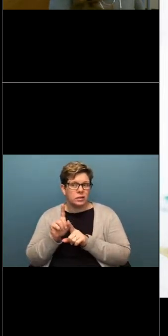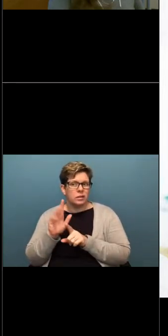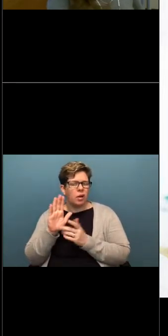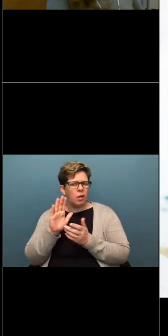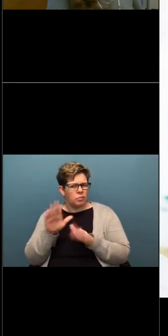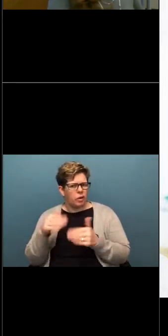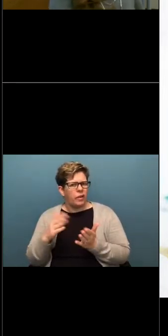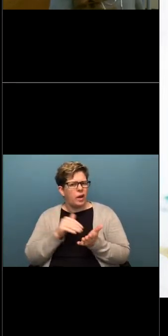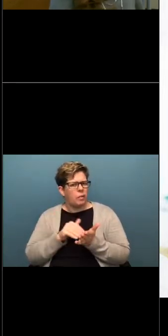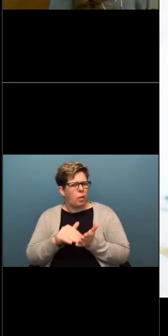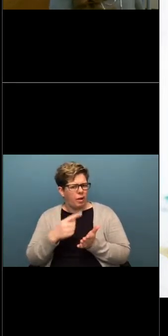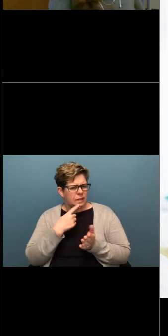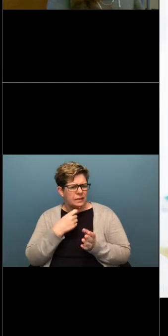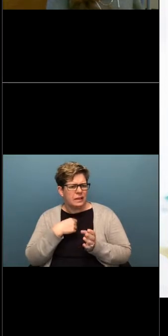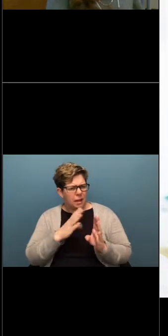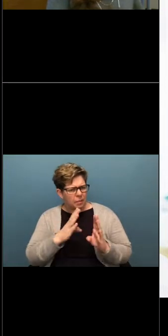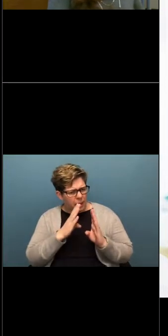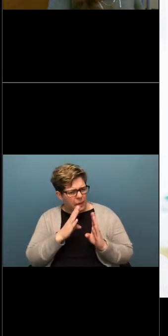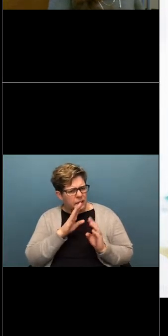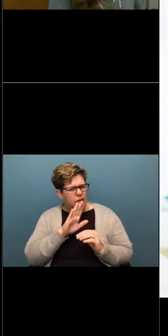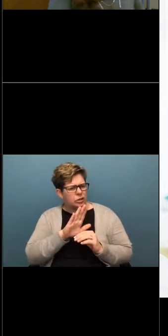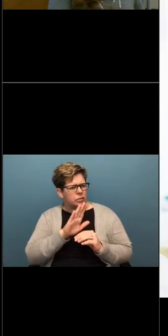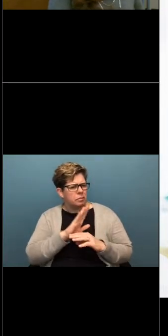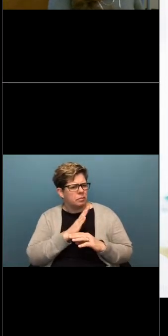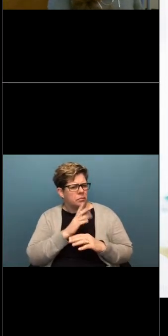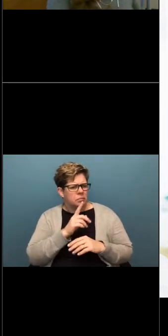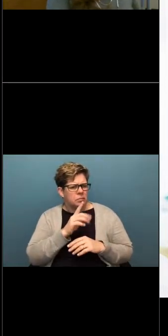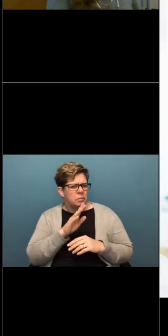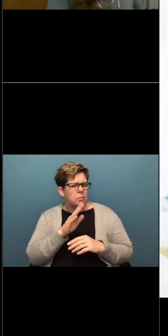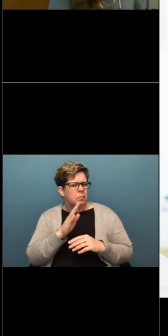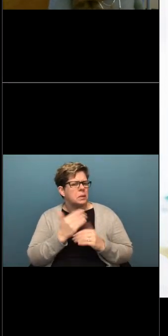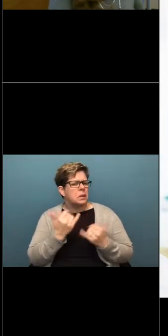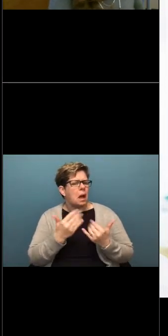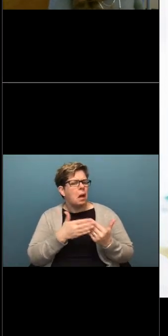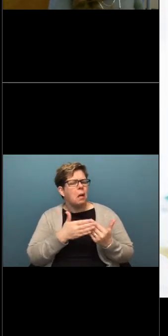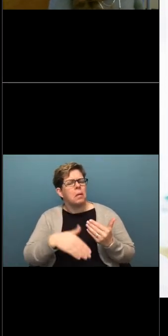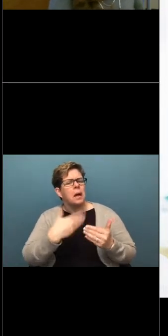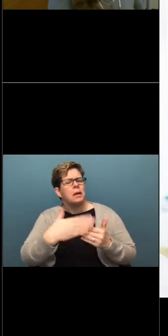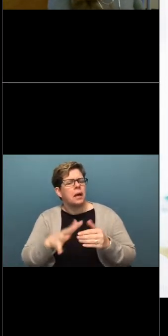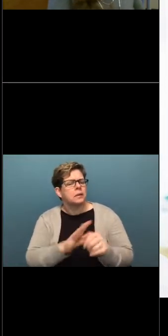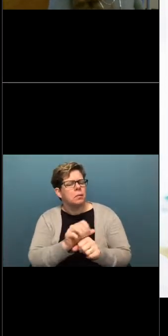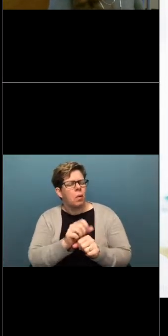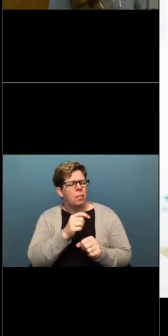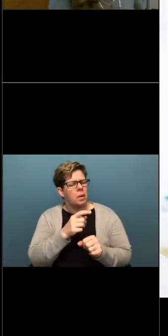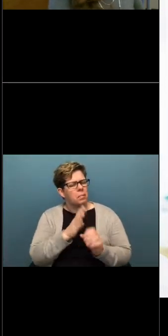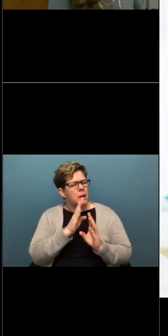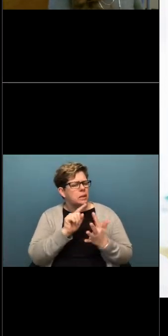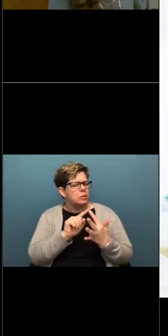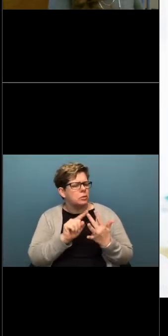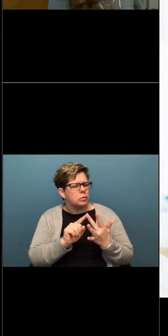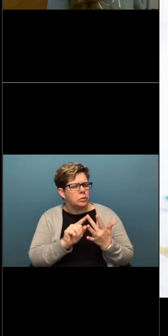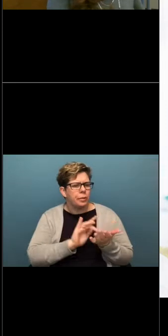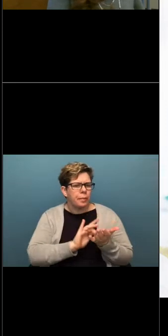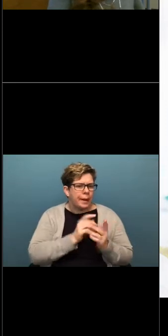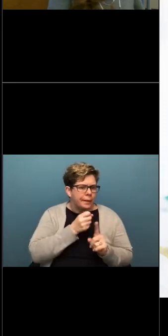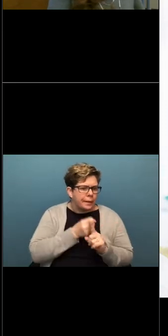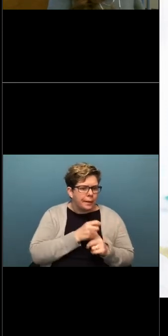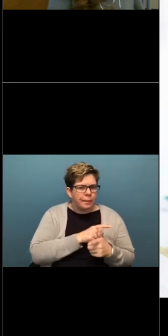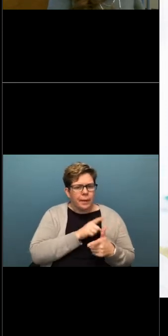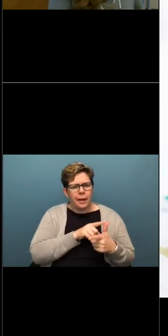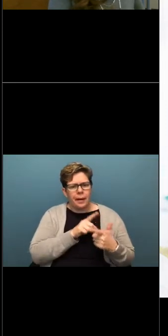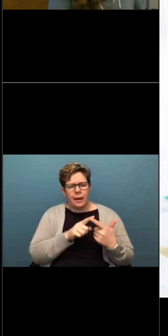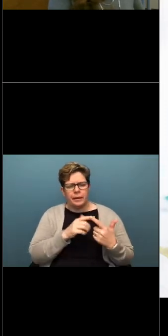well. Maybe that's your moods, your progress with any issues, what's happening in therapy, medication side effects. Anything